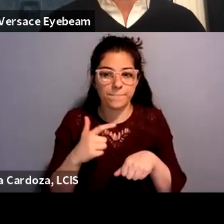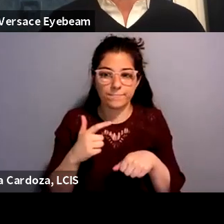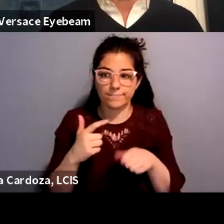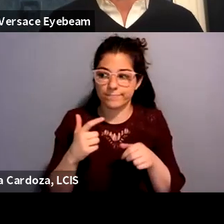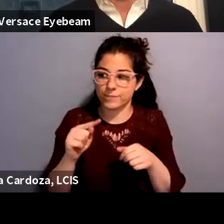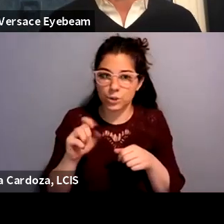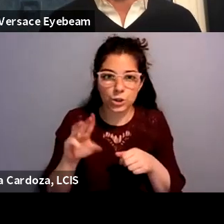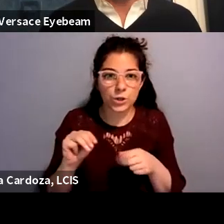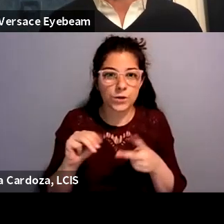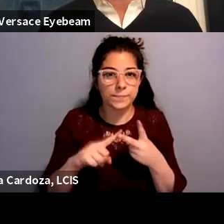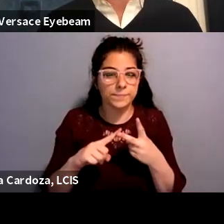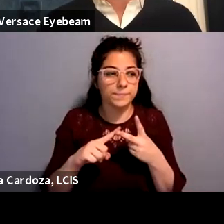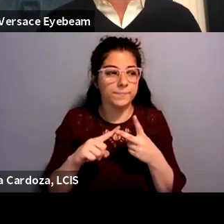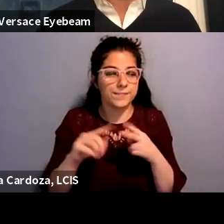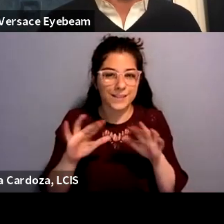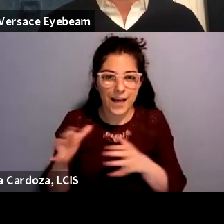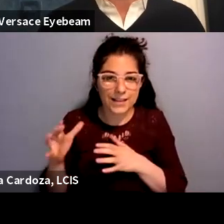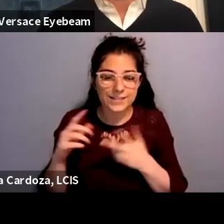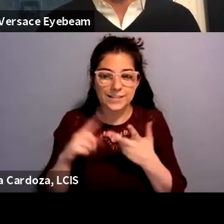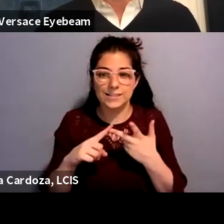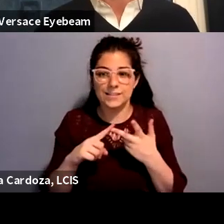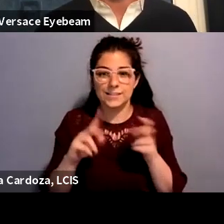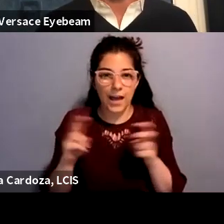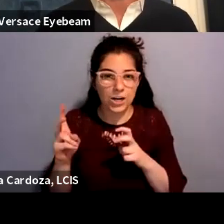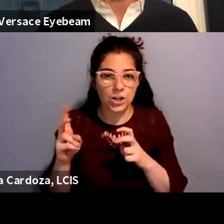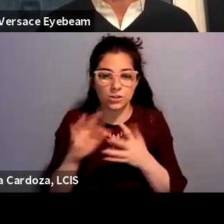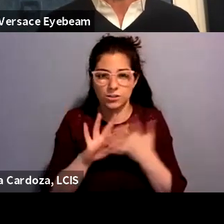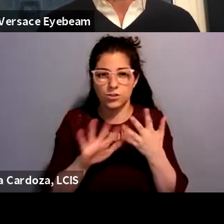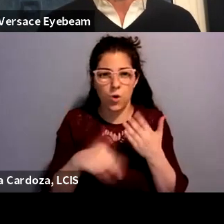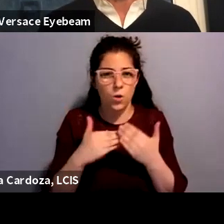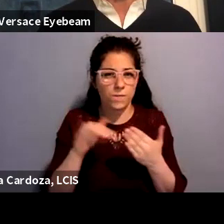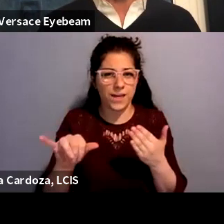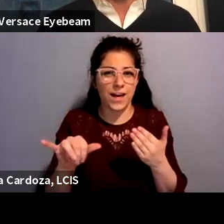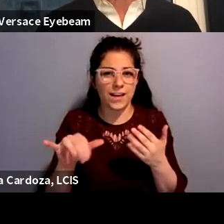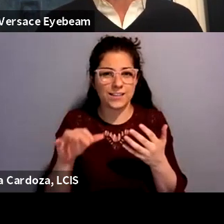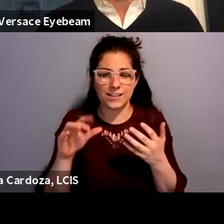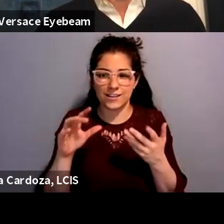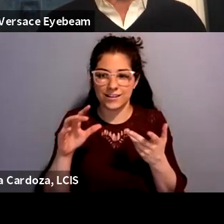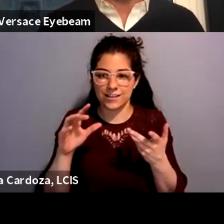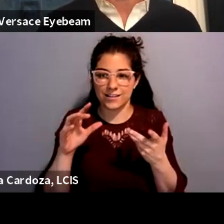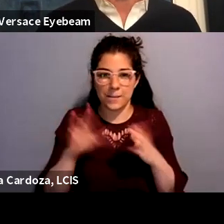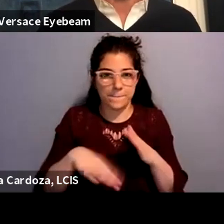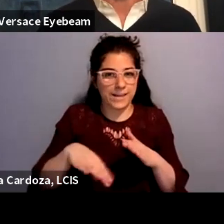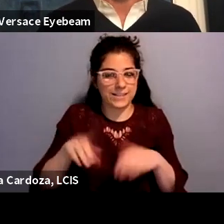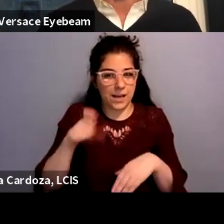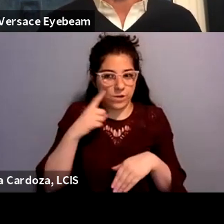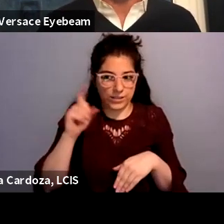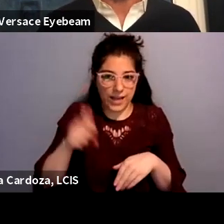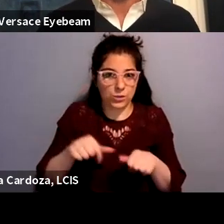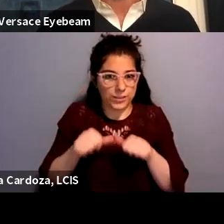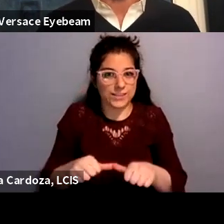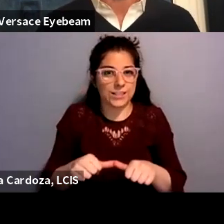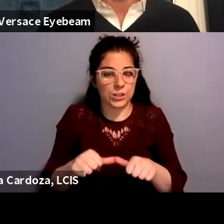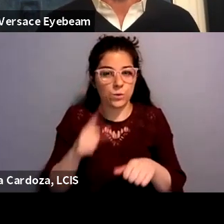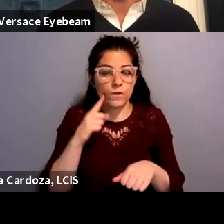terms and classes and titles and all of that, that the basic governance has to continue. And for